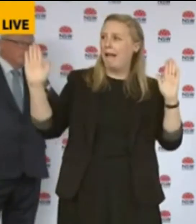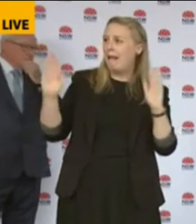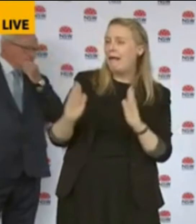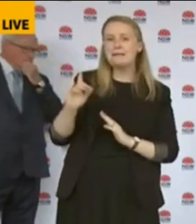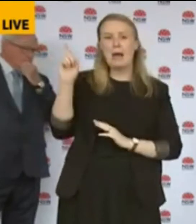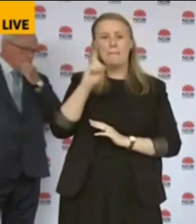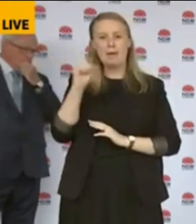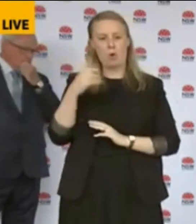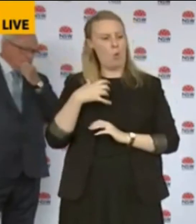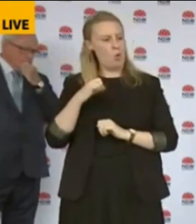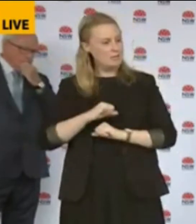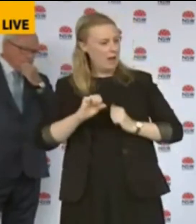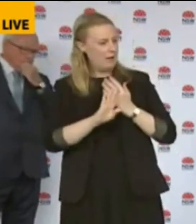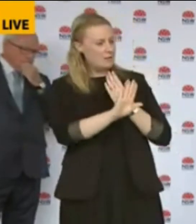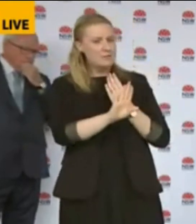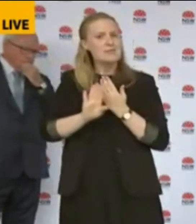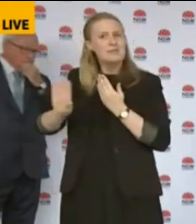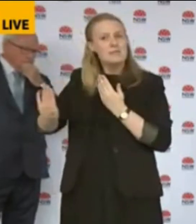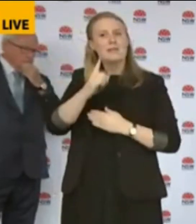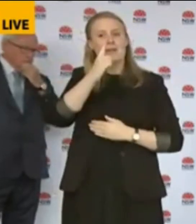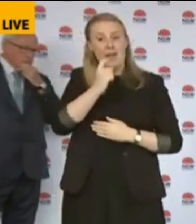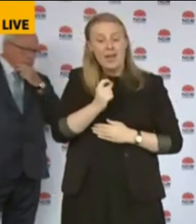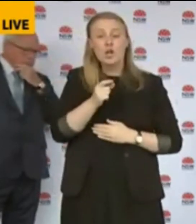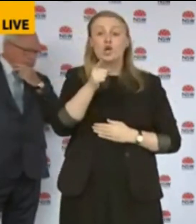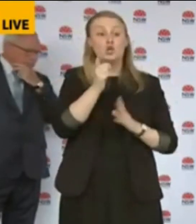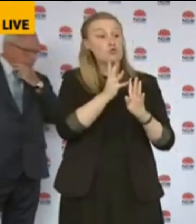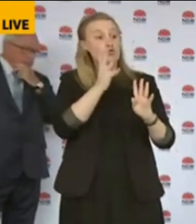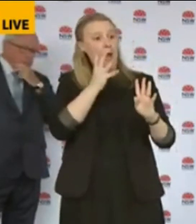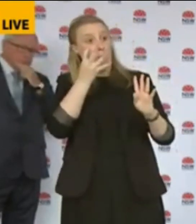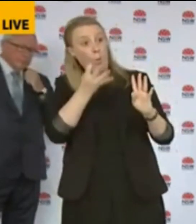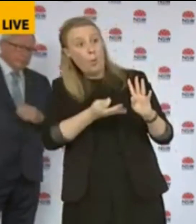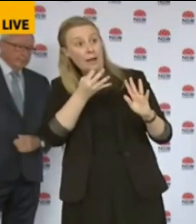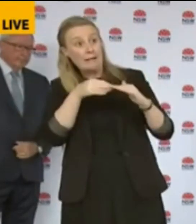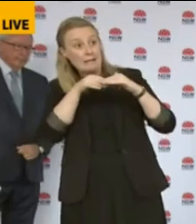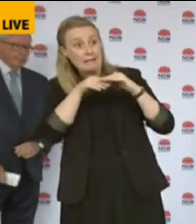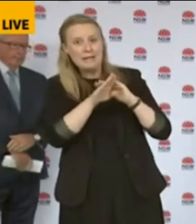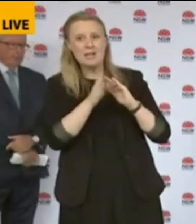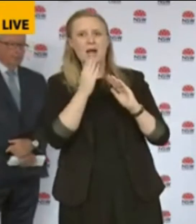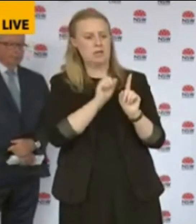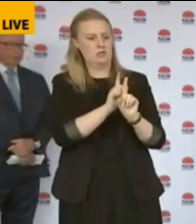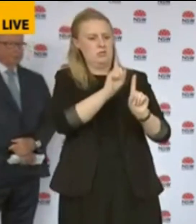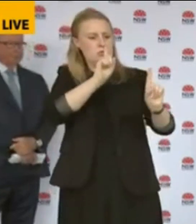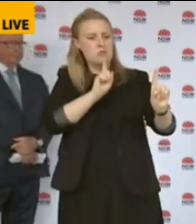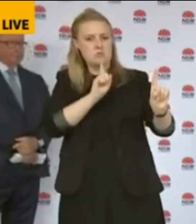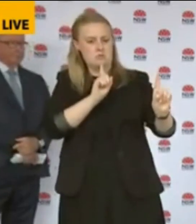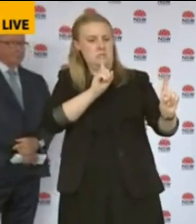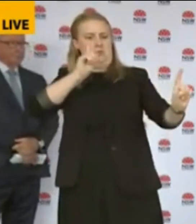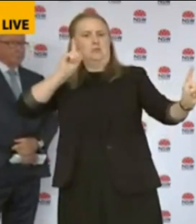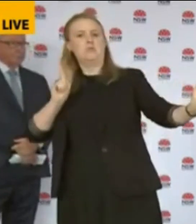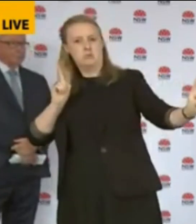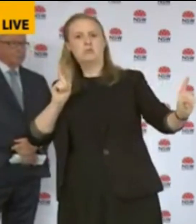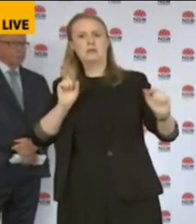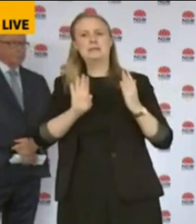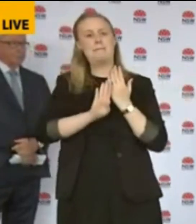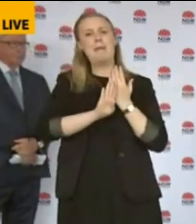keep your distance between other groups. Make sure you maintain that 1.5 metre distance wherever you are. And I'd ask you, please